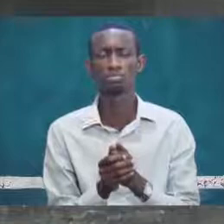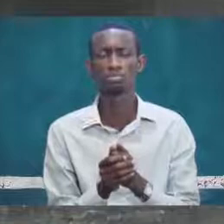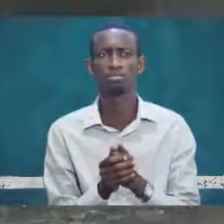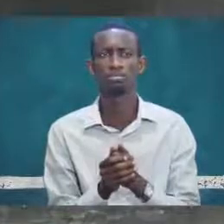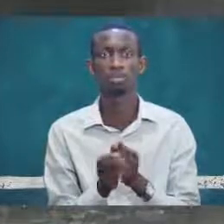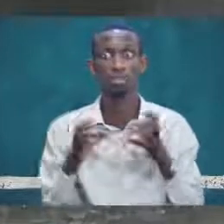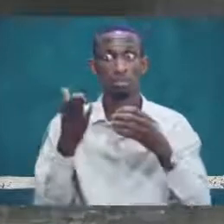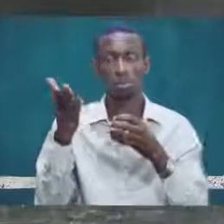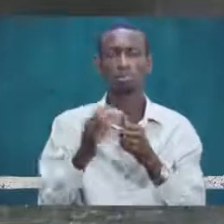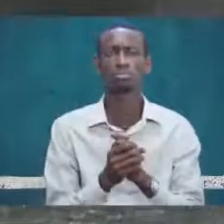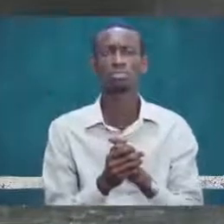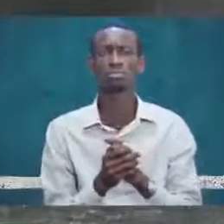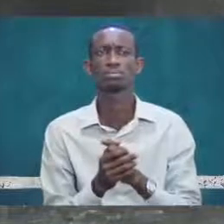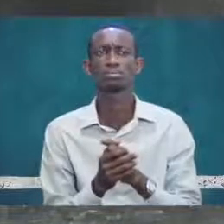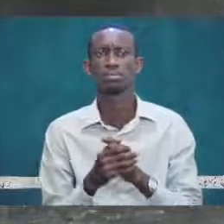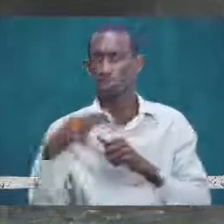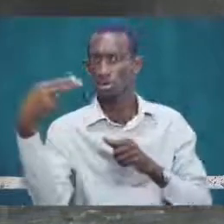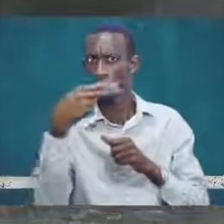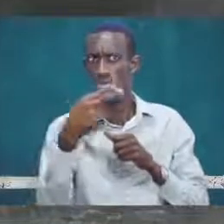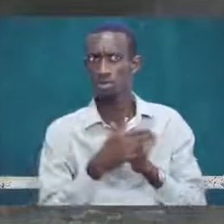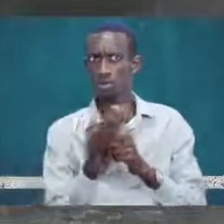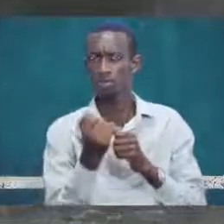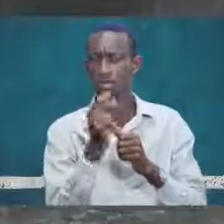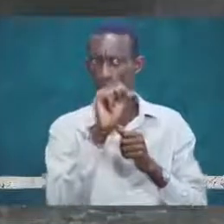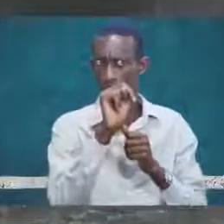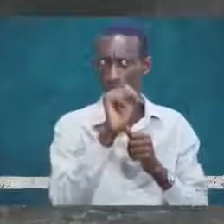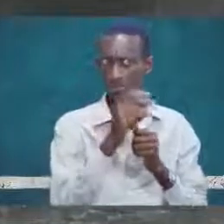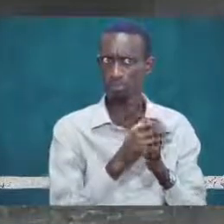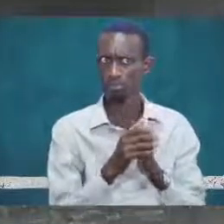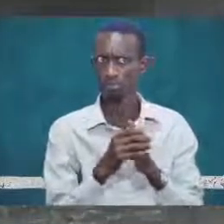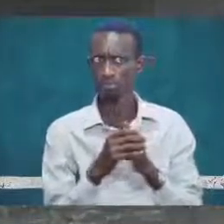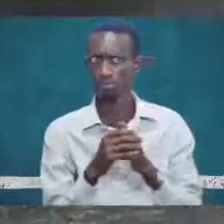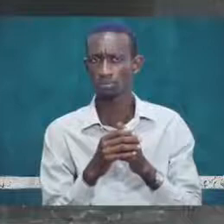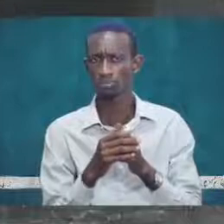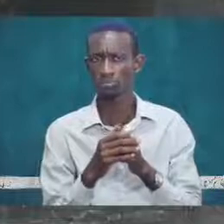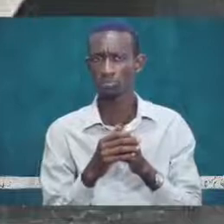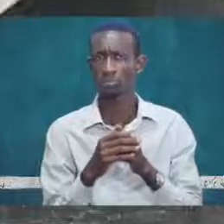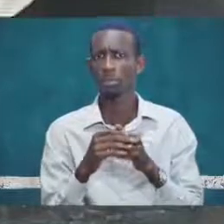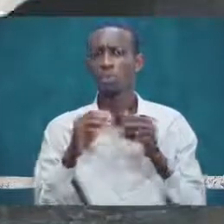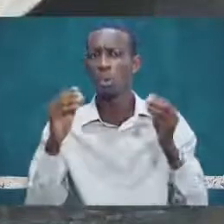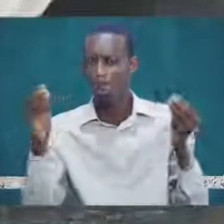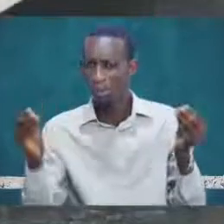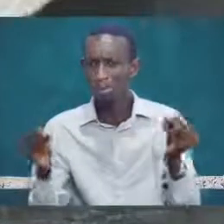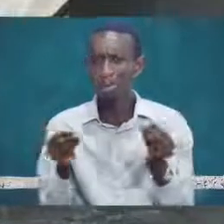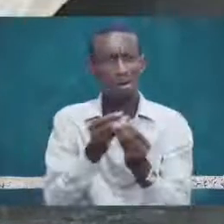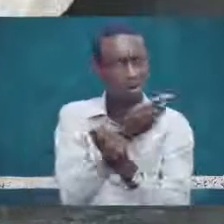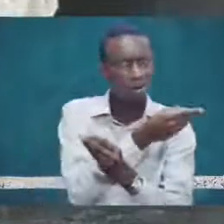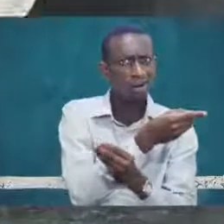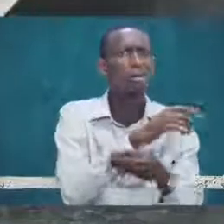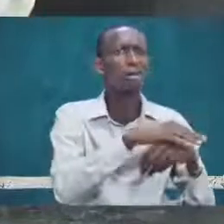form. So the hydrogen with the nitrate, this will form nitric acid.